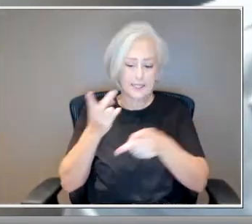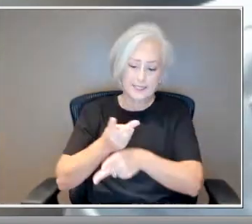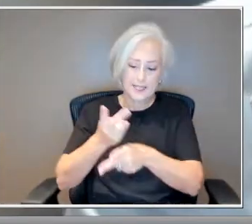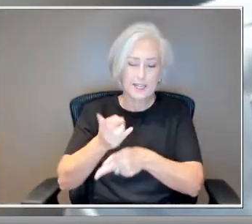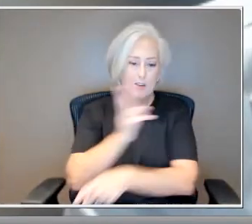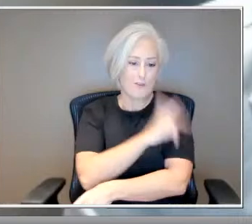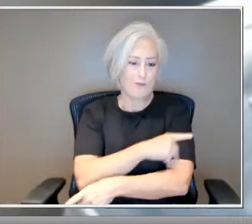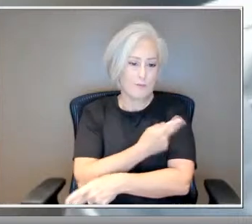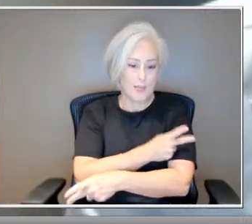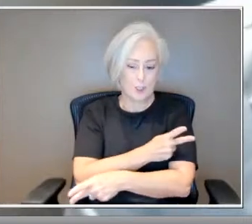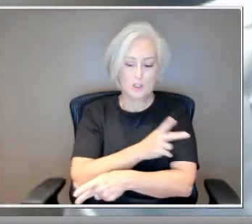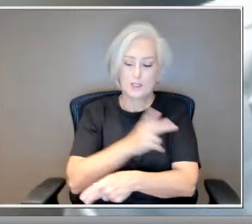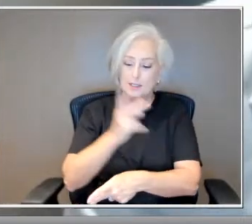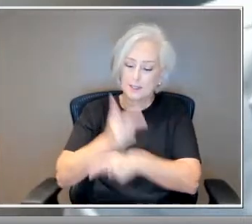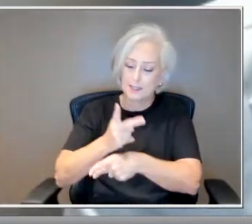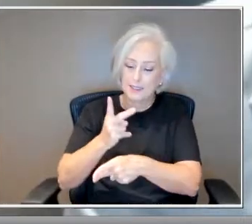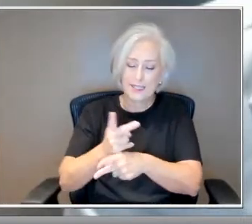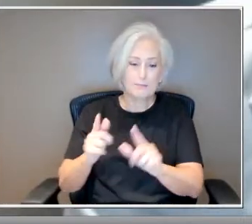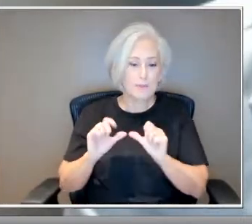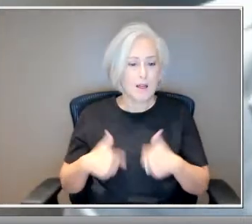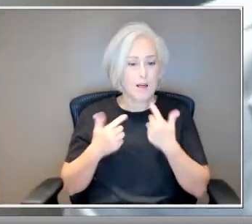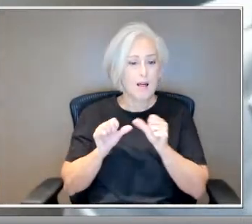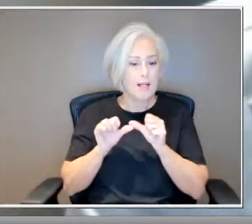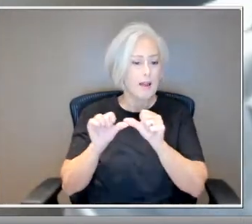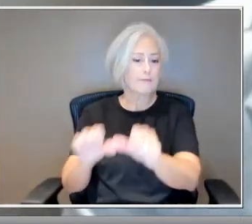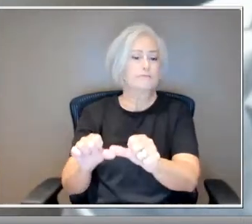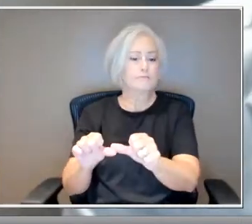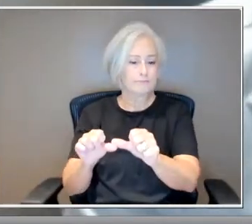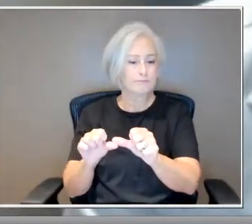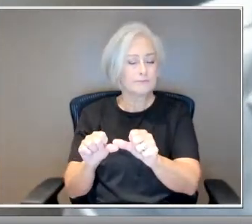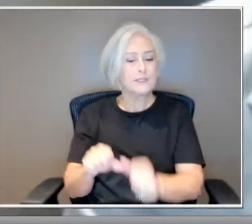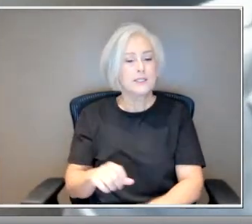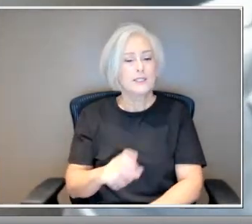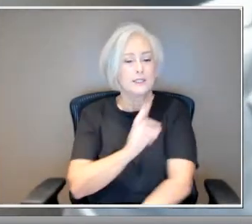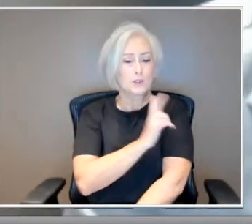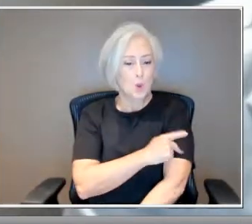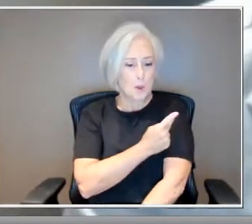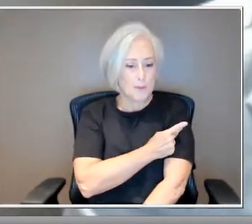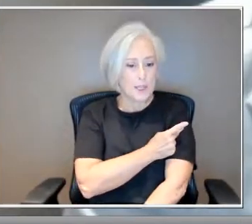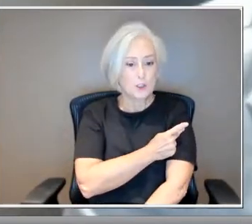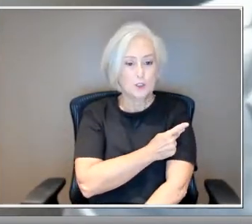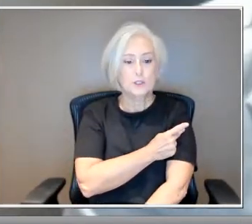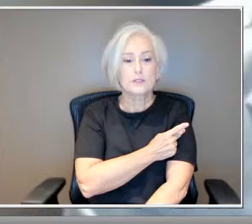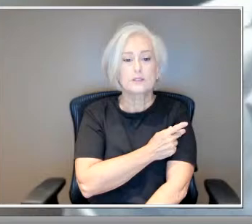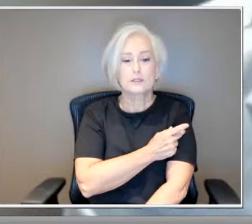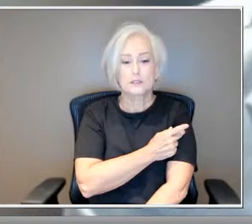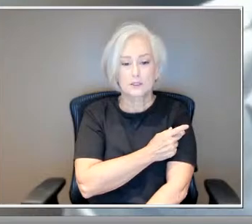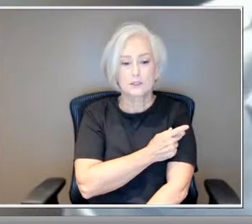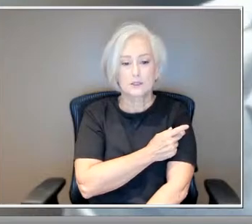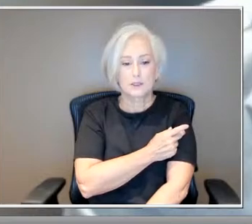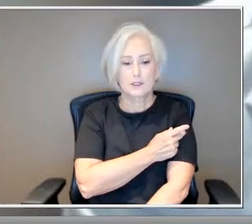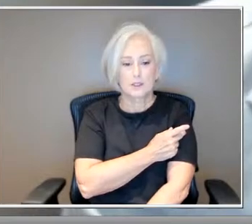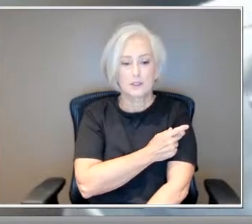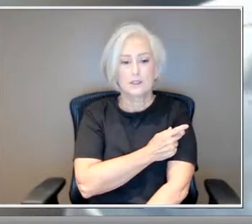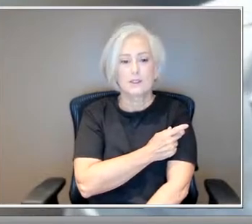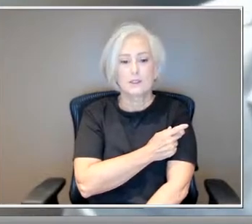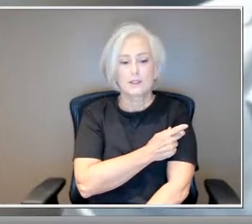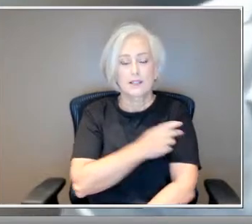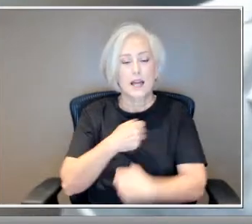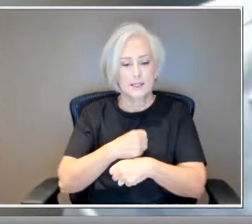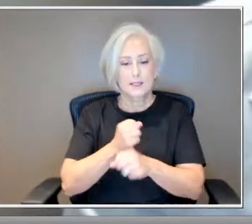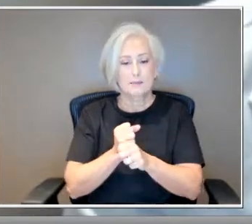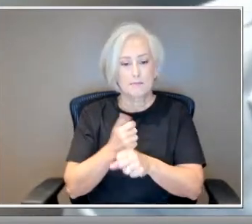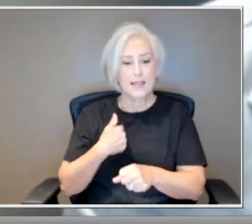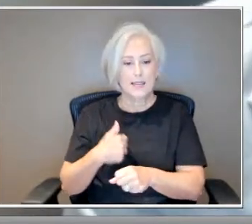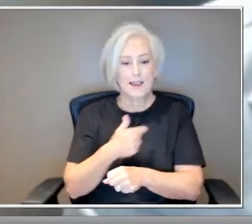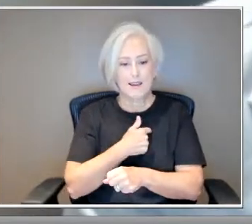alive. So it's the patients and it's the team that makes us going. By the way, I